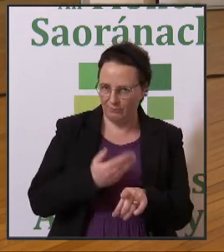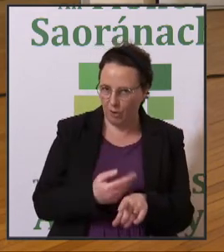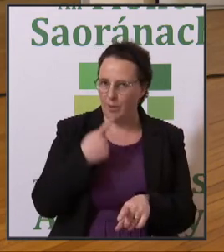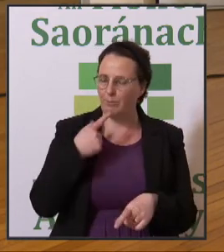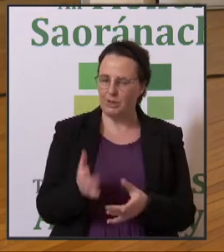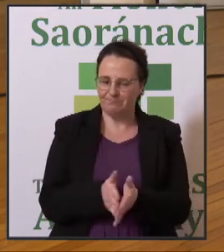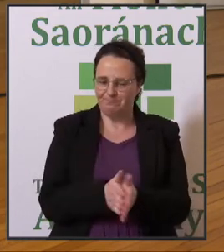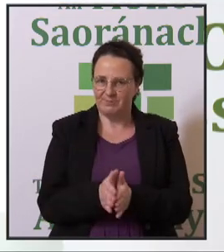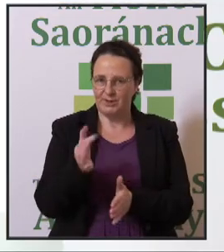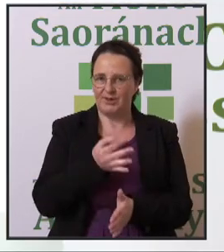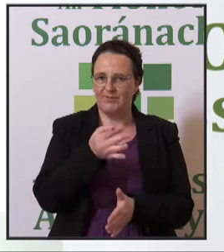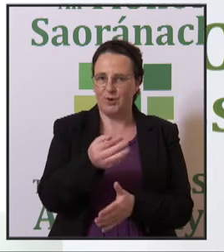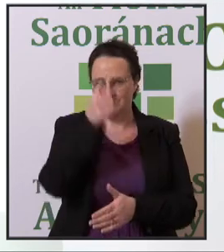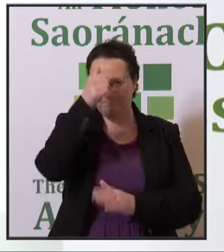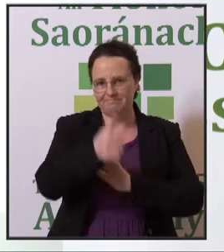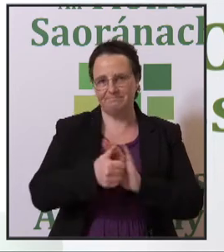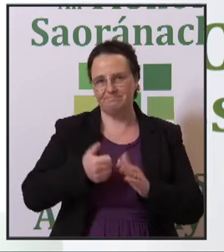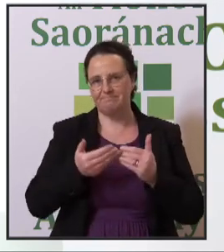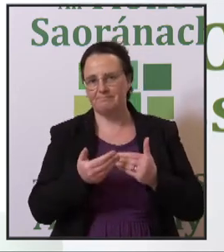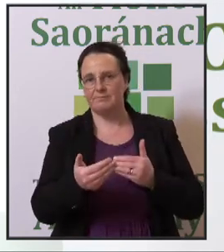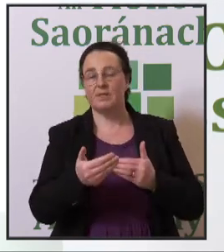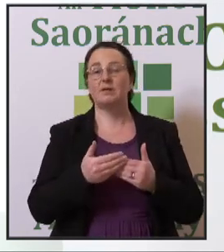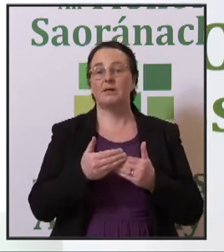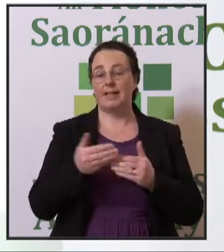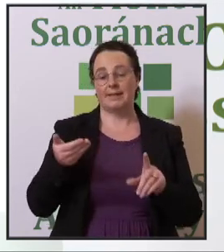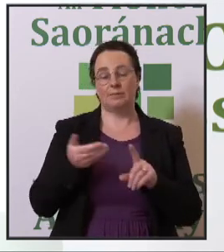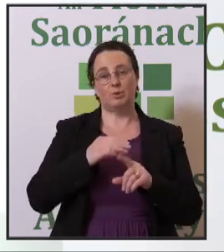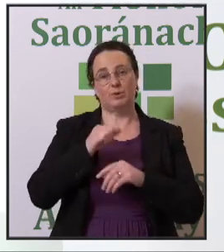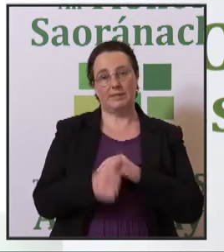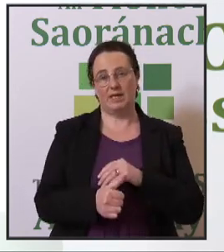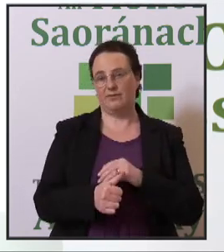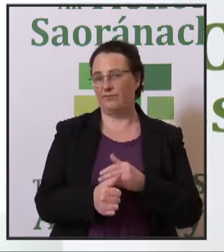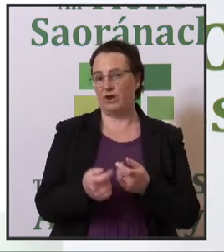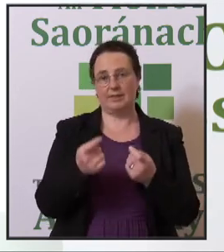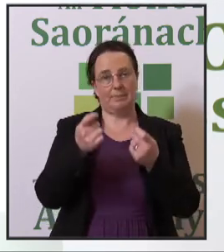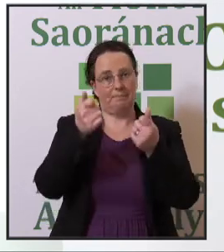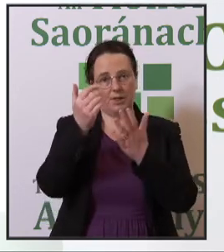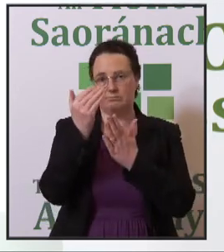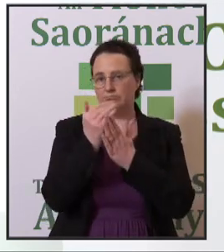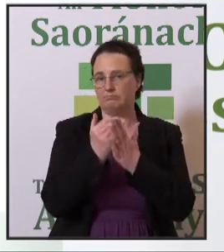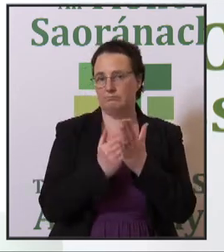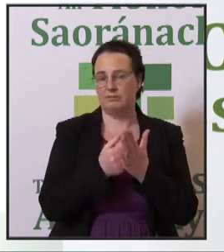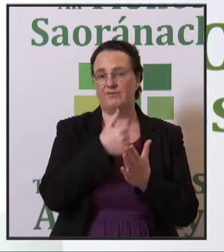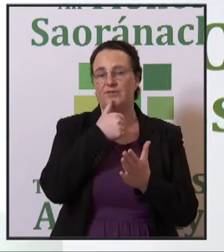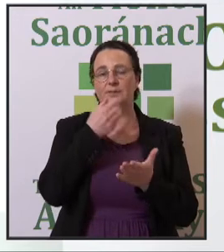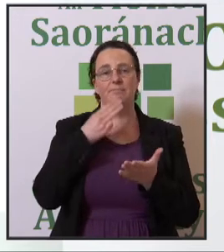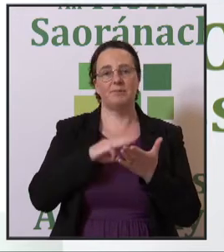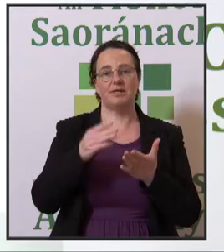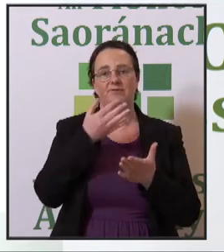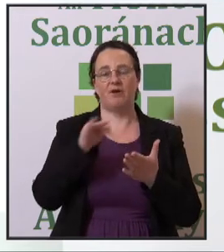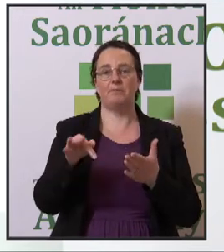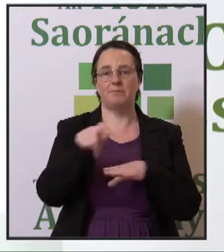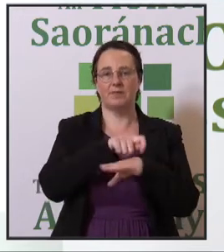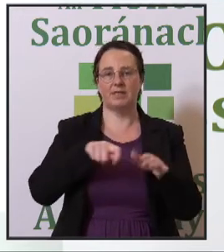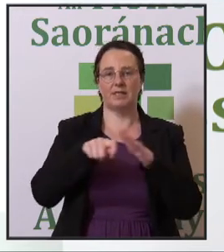to the experience. The format today is very straightforward. Firstly, we'll hear a message from the Taoiseach,